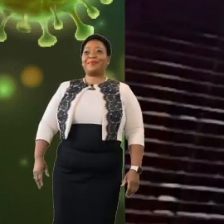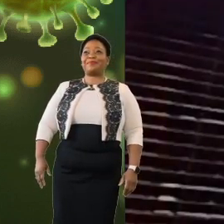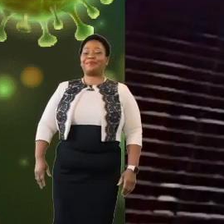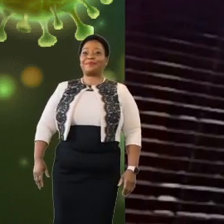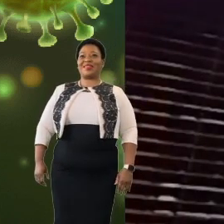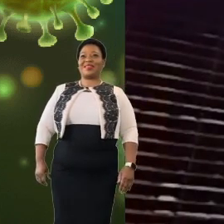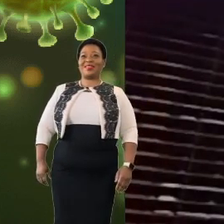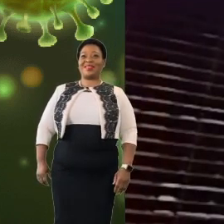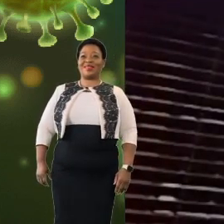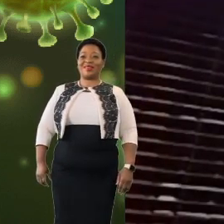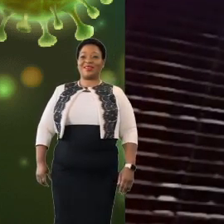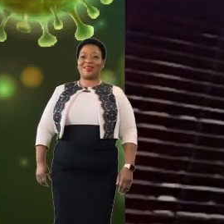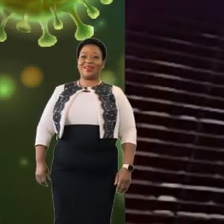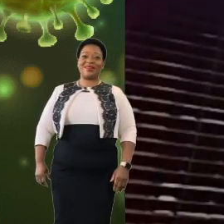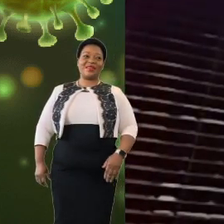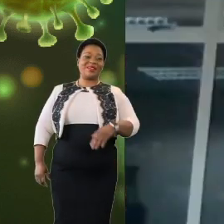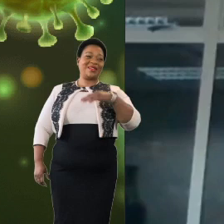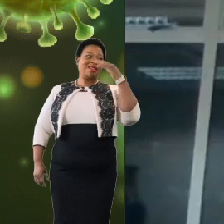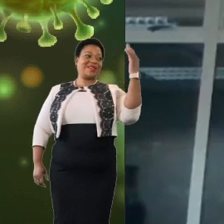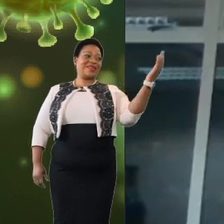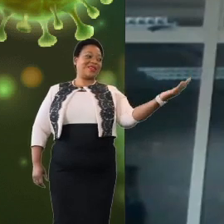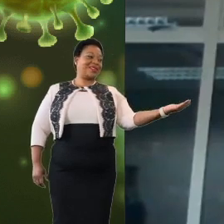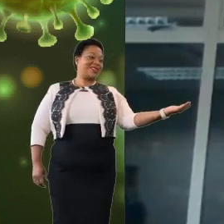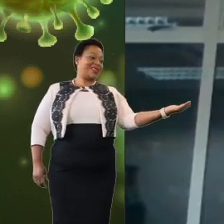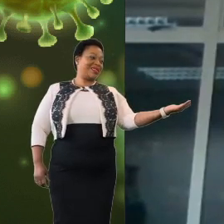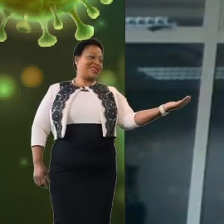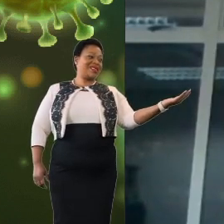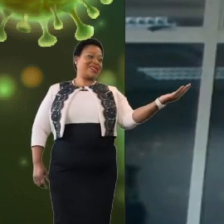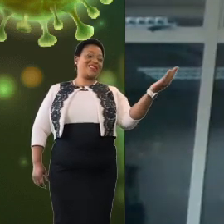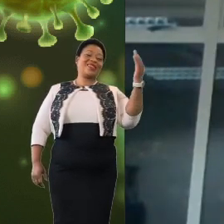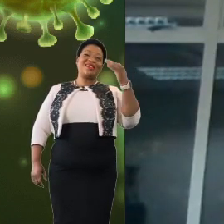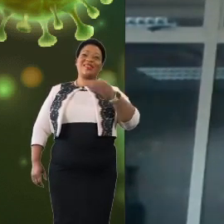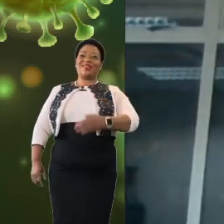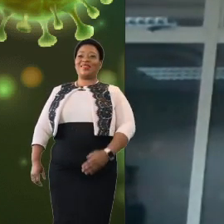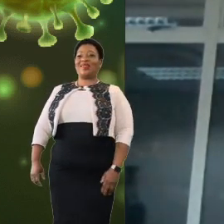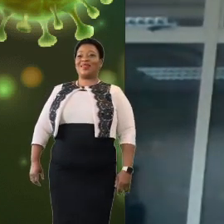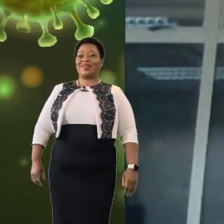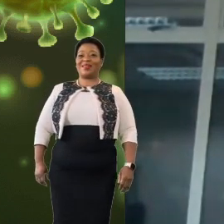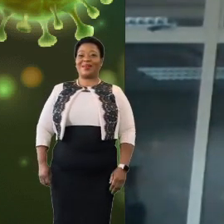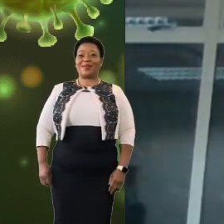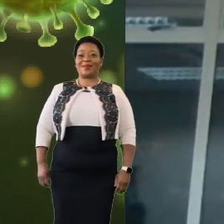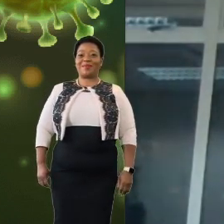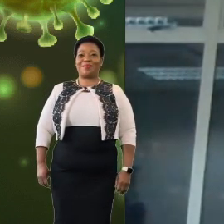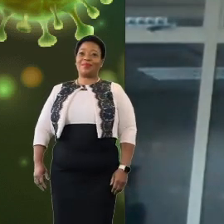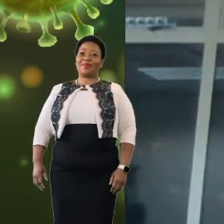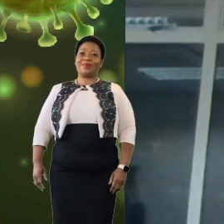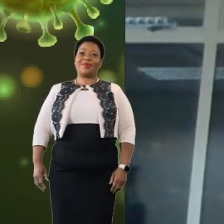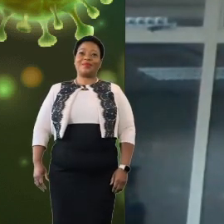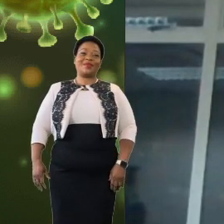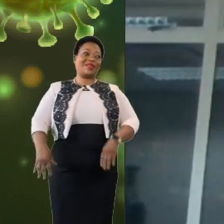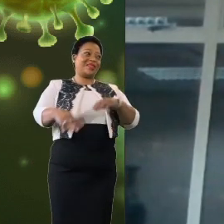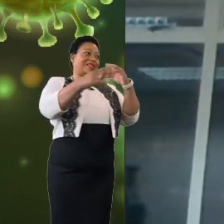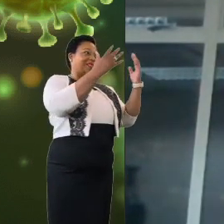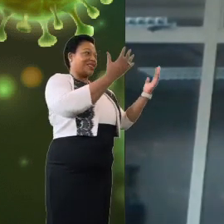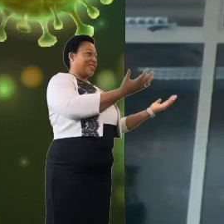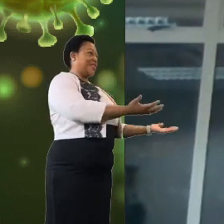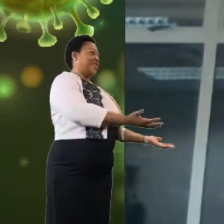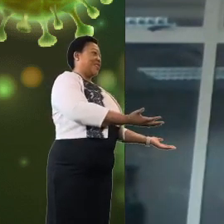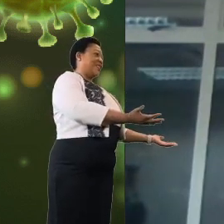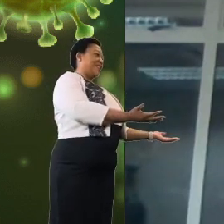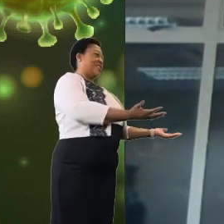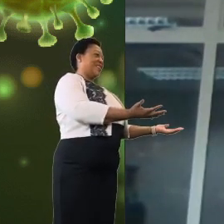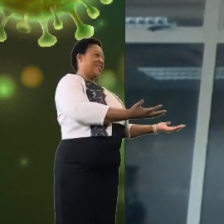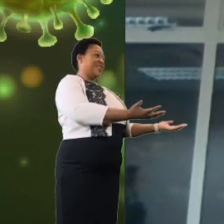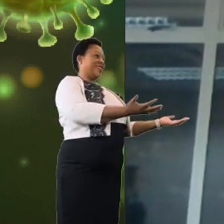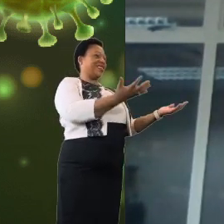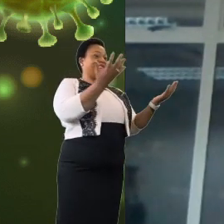you are quite correct that you know, it's time to get back to work, and that is really the bare minimum the MEC expects of us, to just